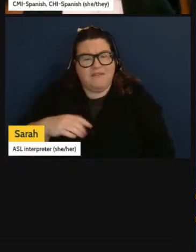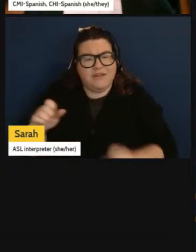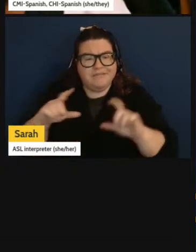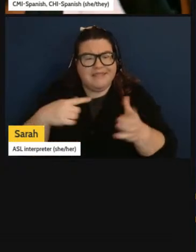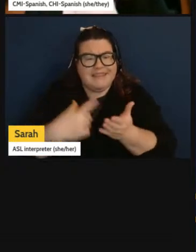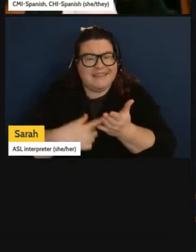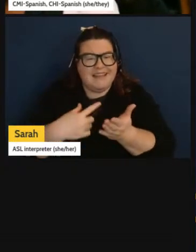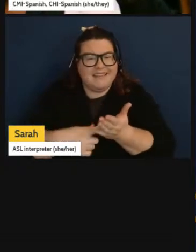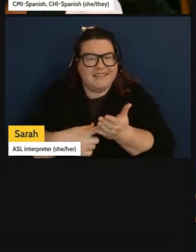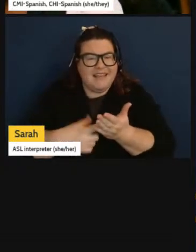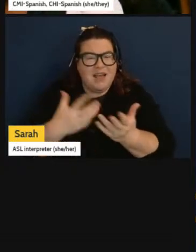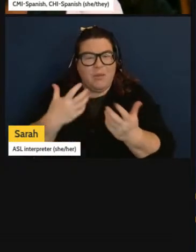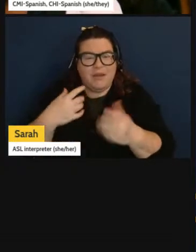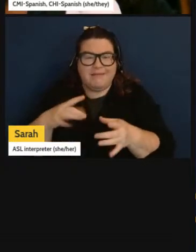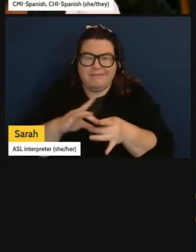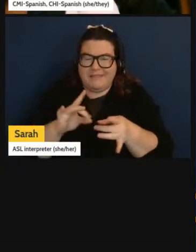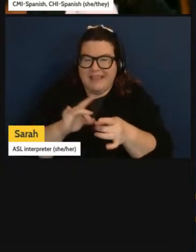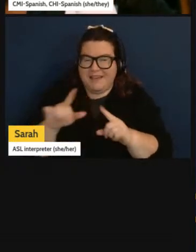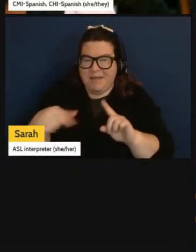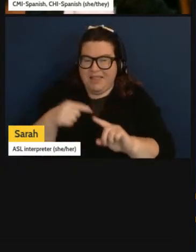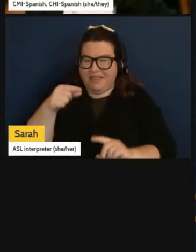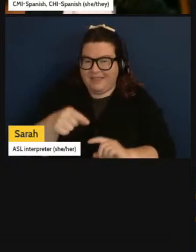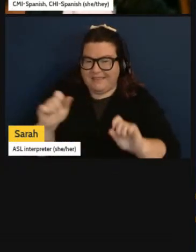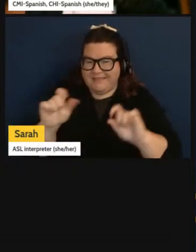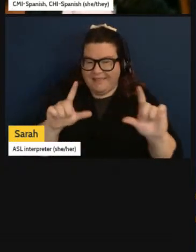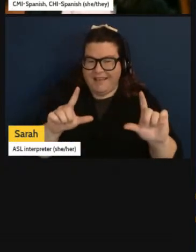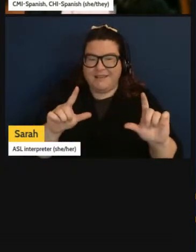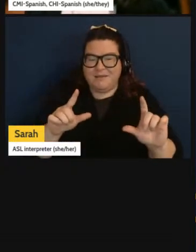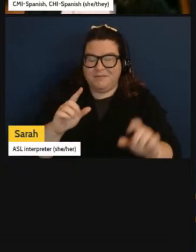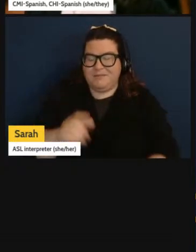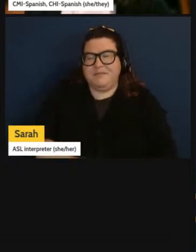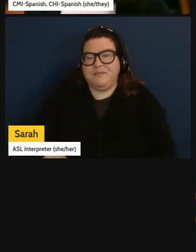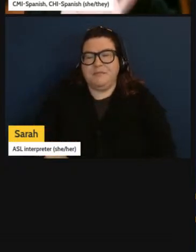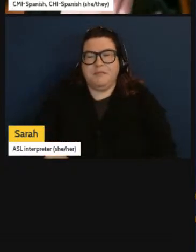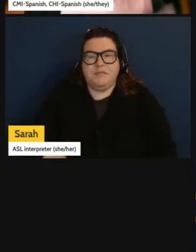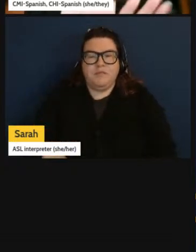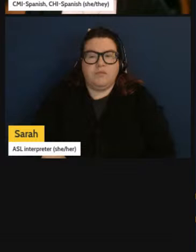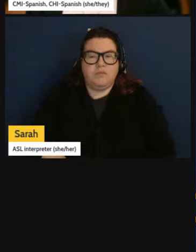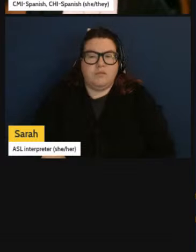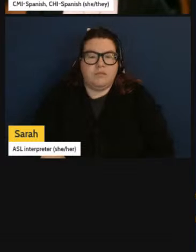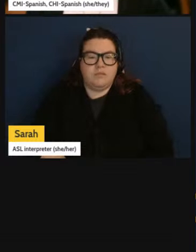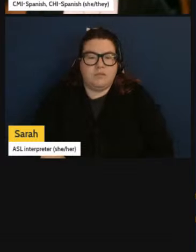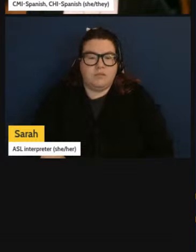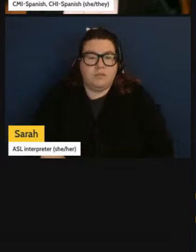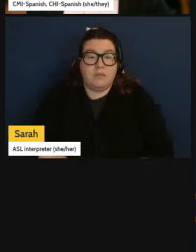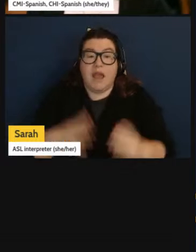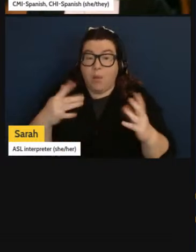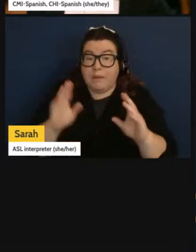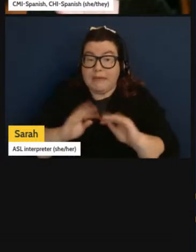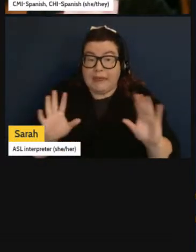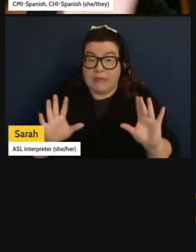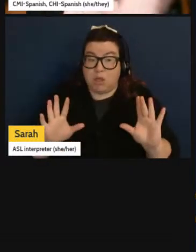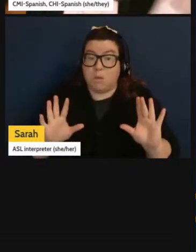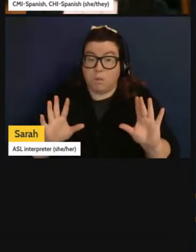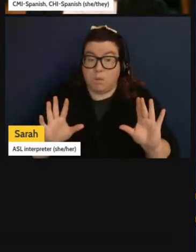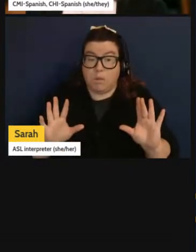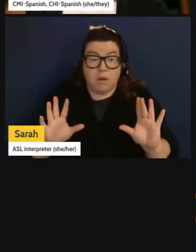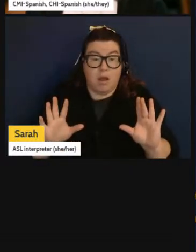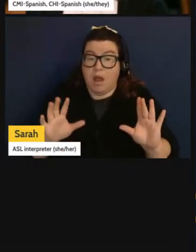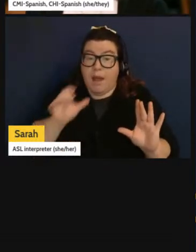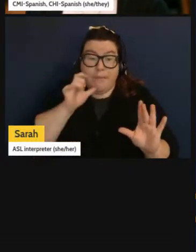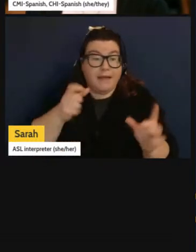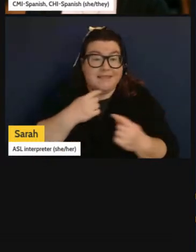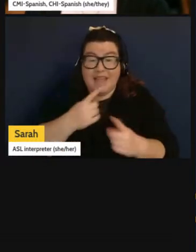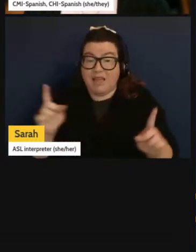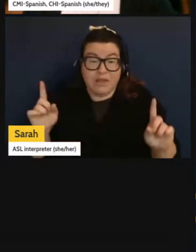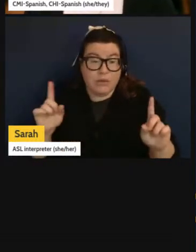had a couple of things I wanted to say on this slide, so let me go ahead and do that. So I just want to make it clear here that I'm not telling anyone